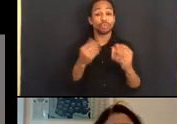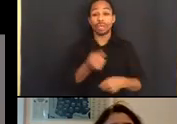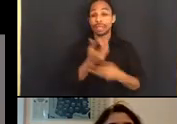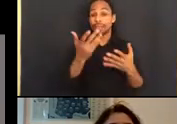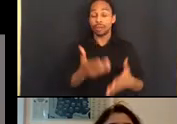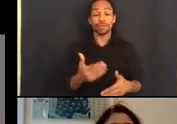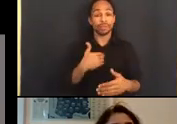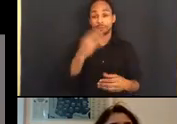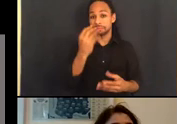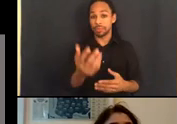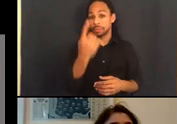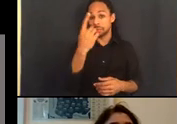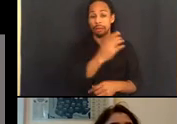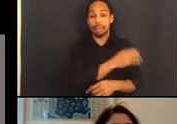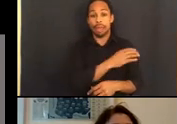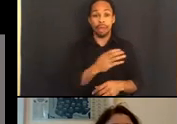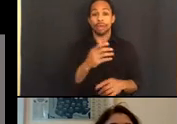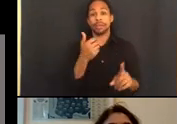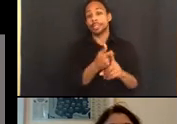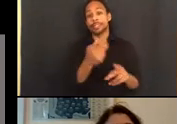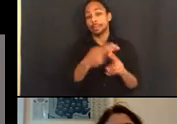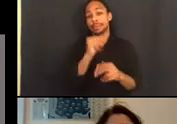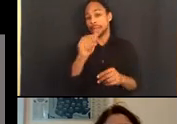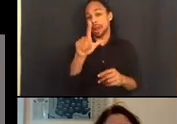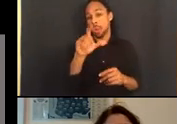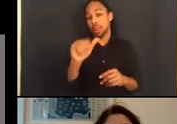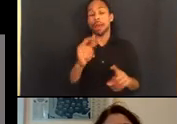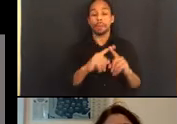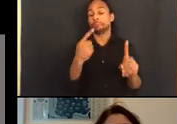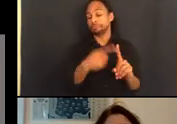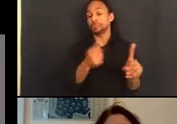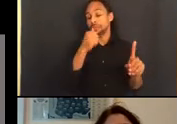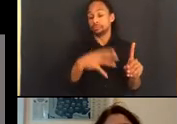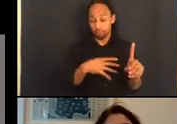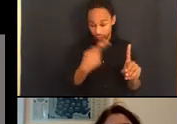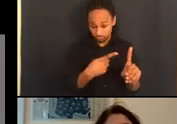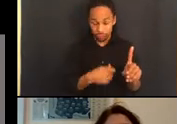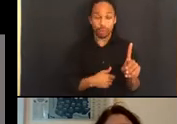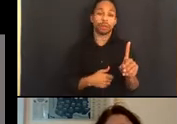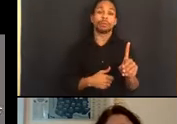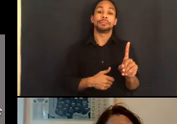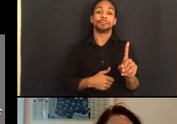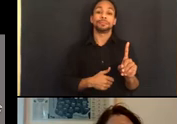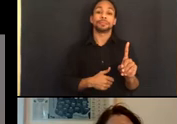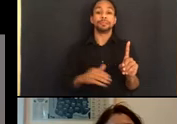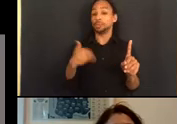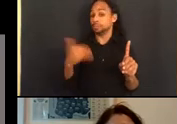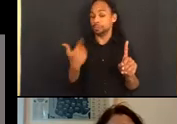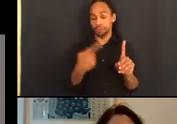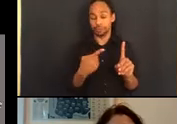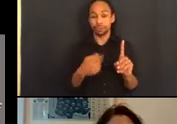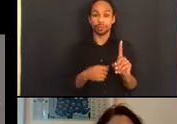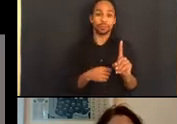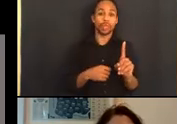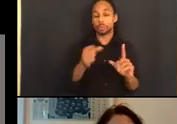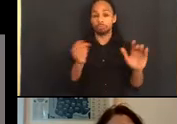a client whose name is not actually Lola. I've changed her name, but let's call her Lola. She was in juvenile